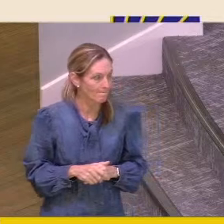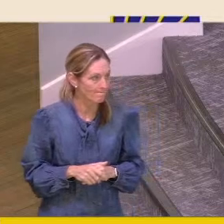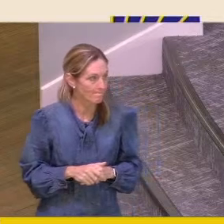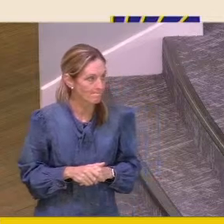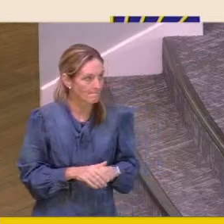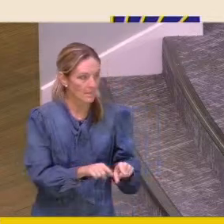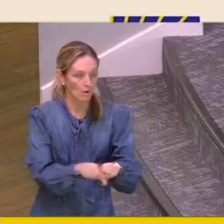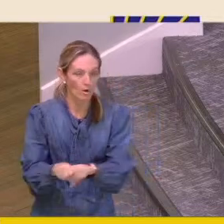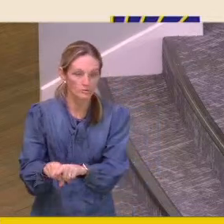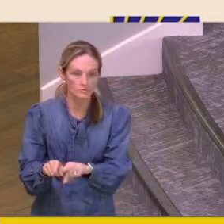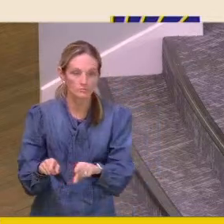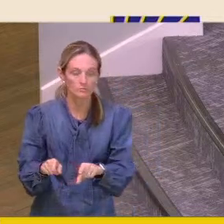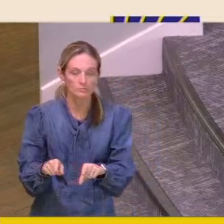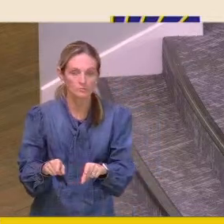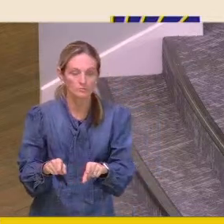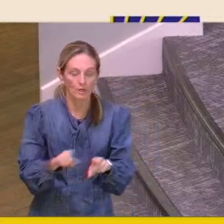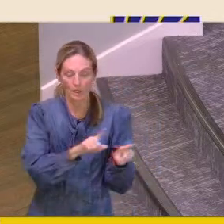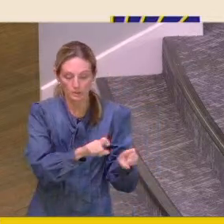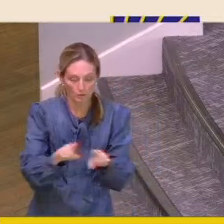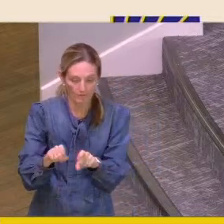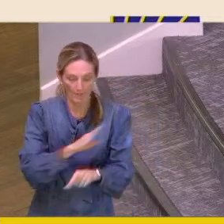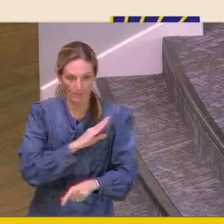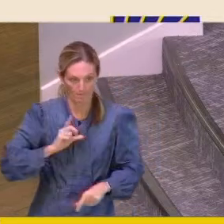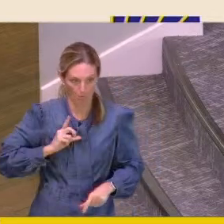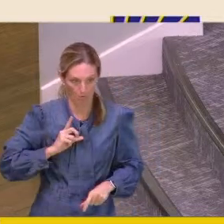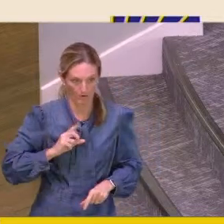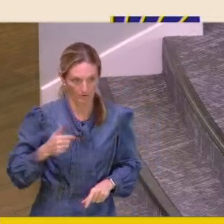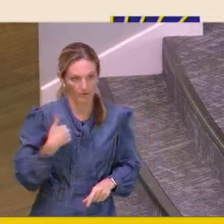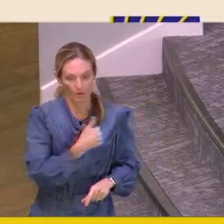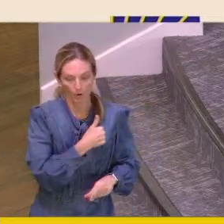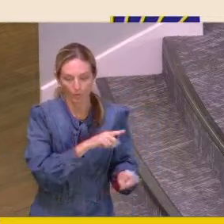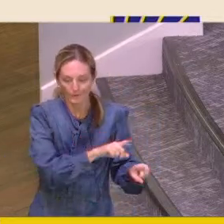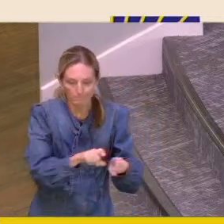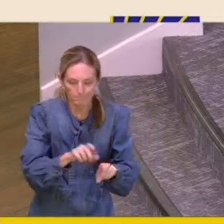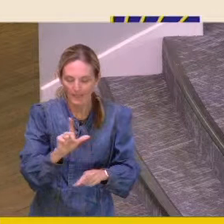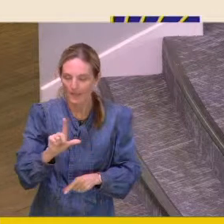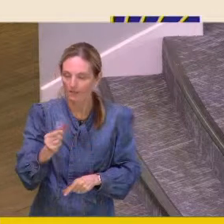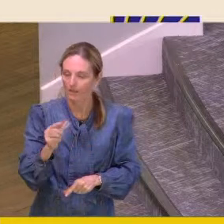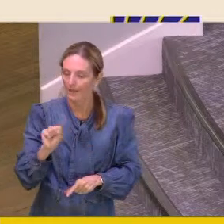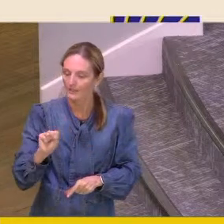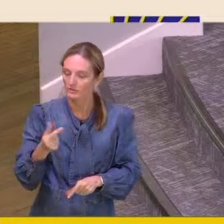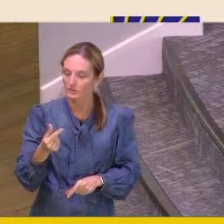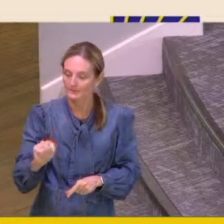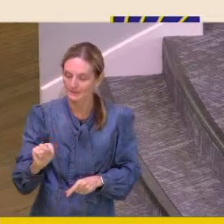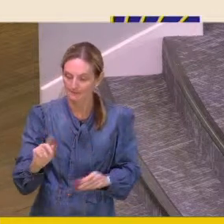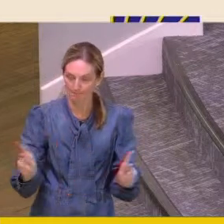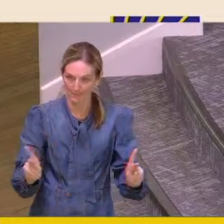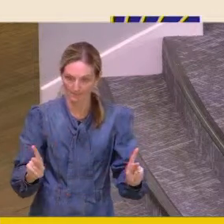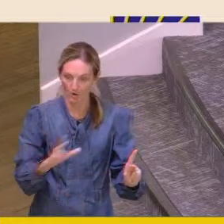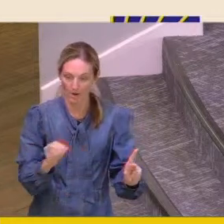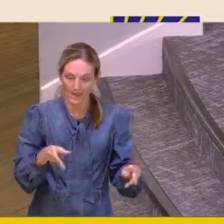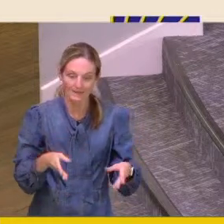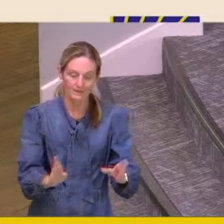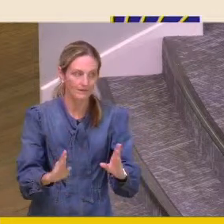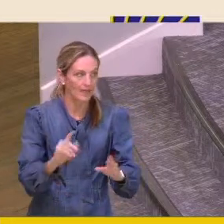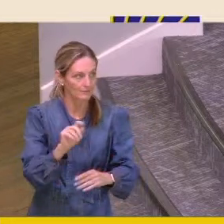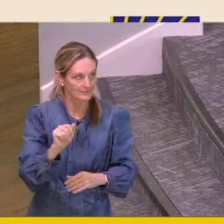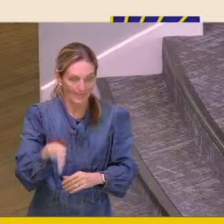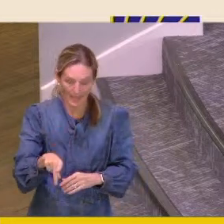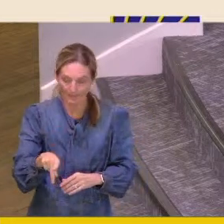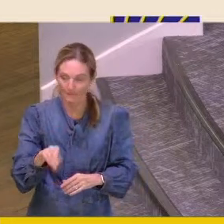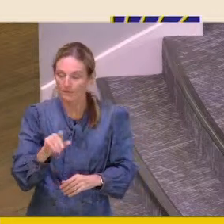We also surveyed the board. We surveyed LSGT folks. We also allowed TAB members to weigh